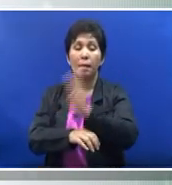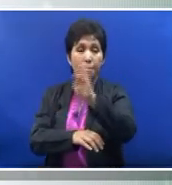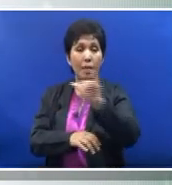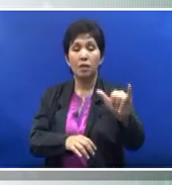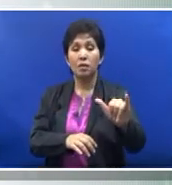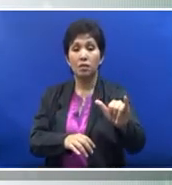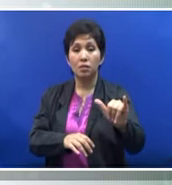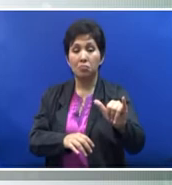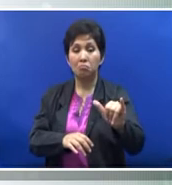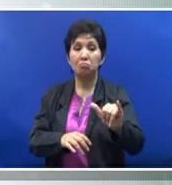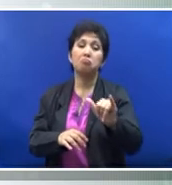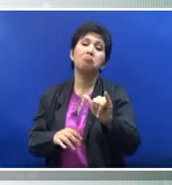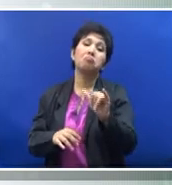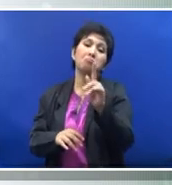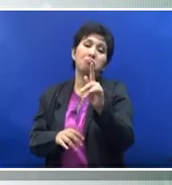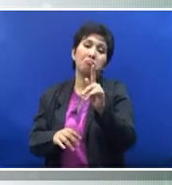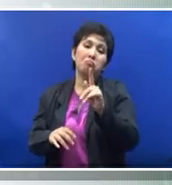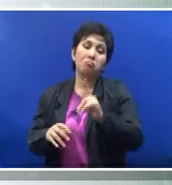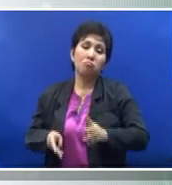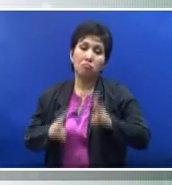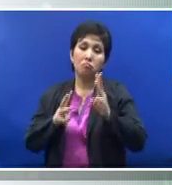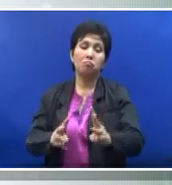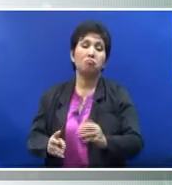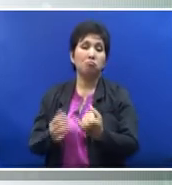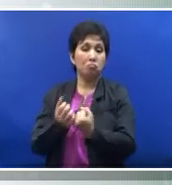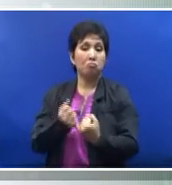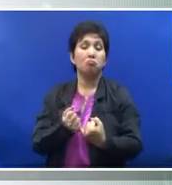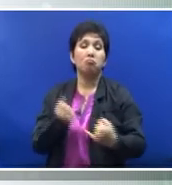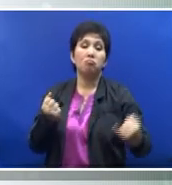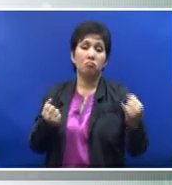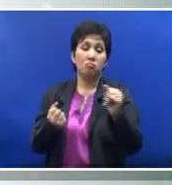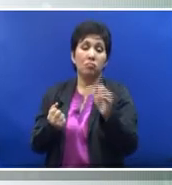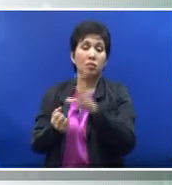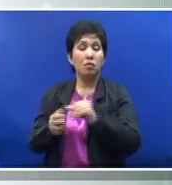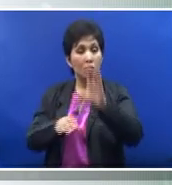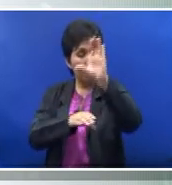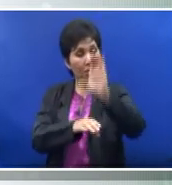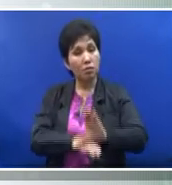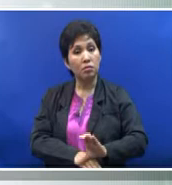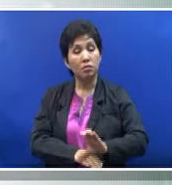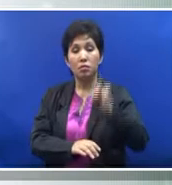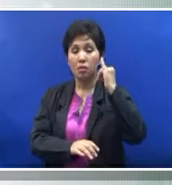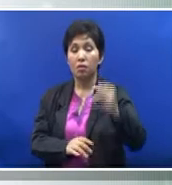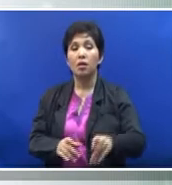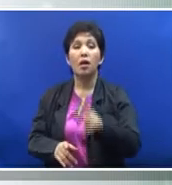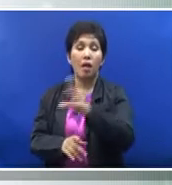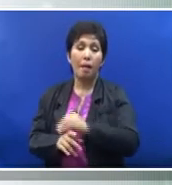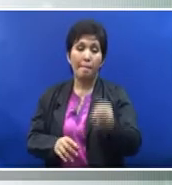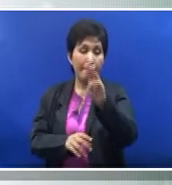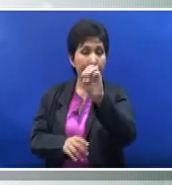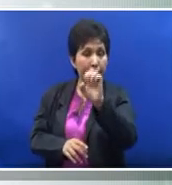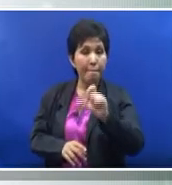biological process, it is changing, culture is universal, culture is adaptive and